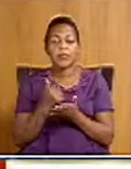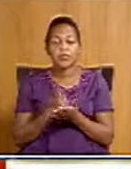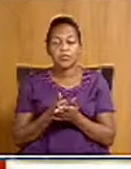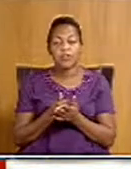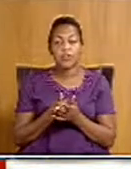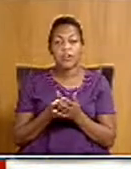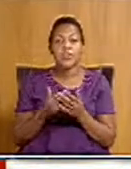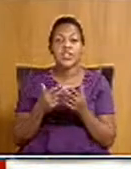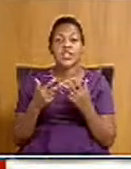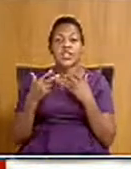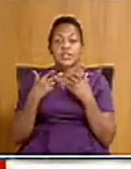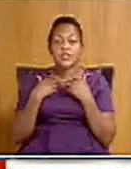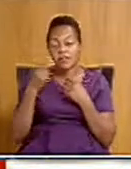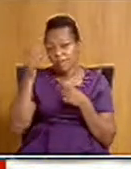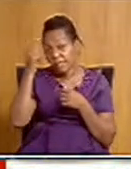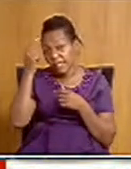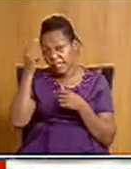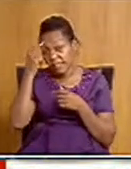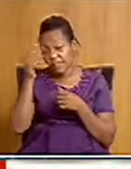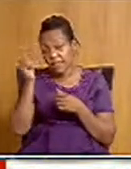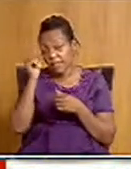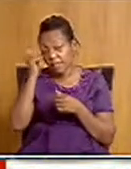slave-minded public servants